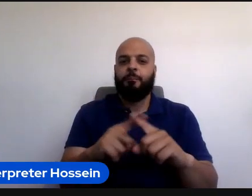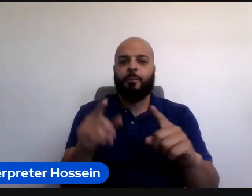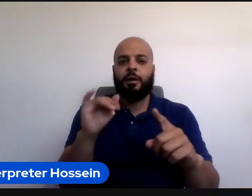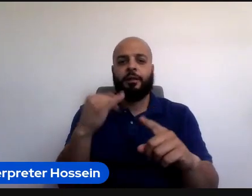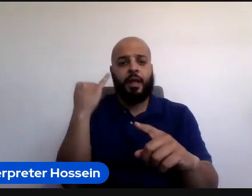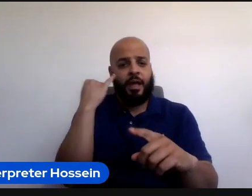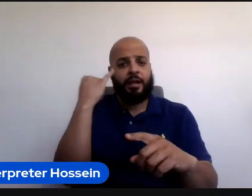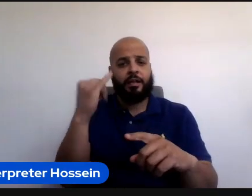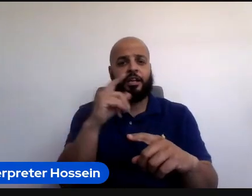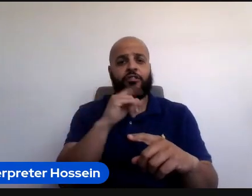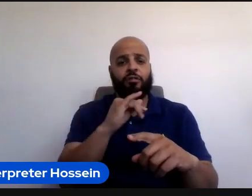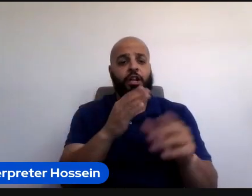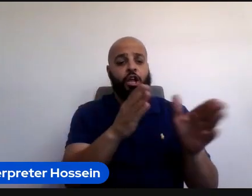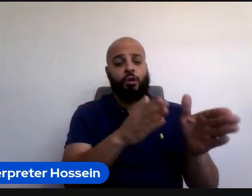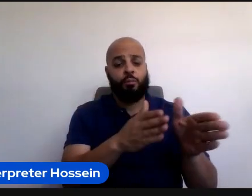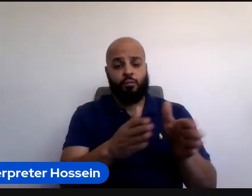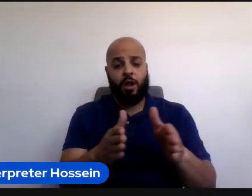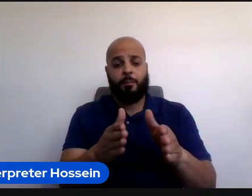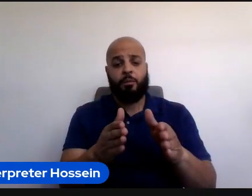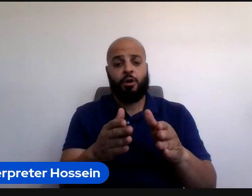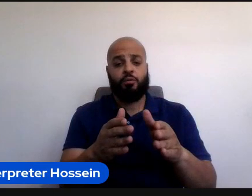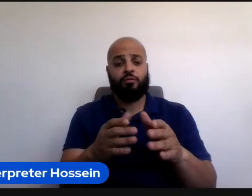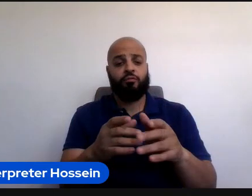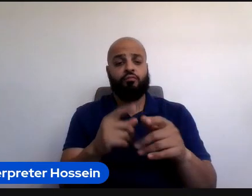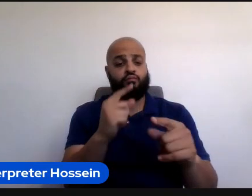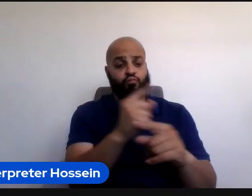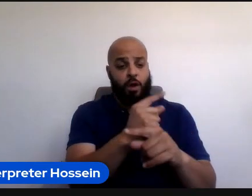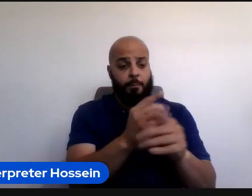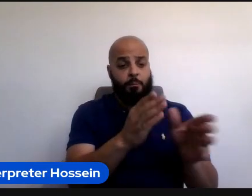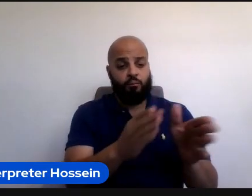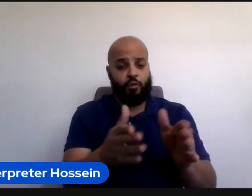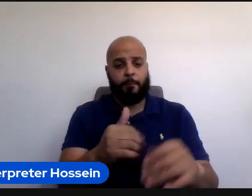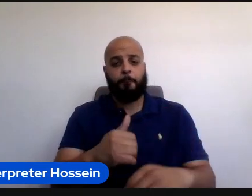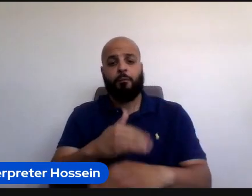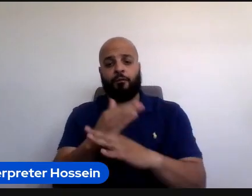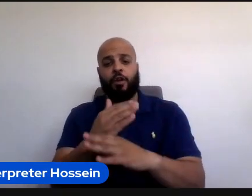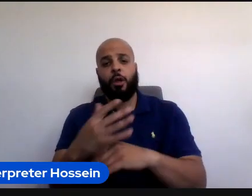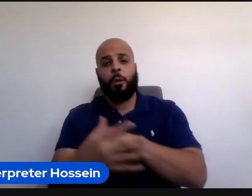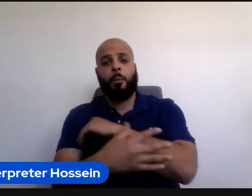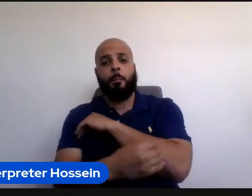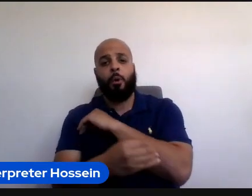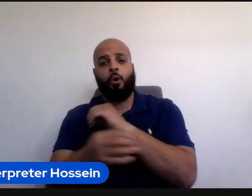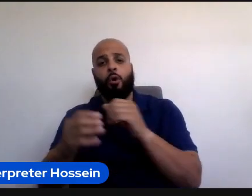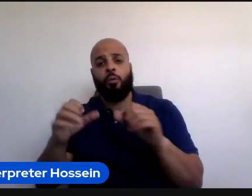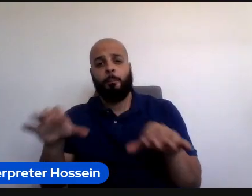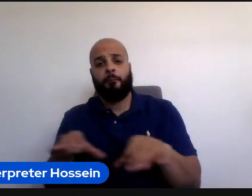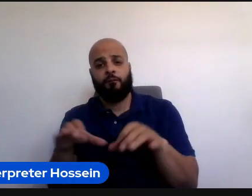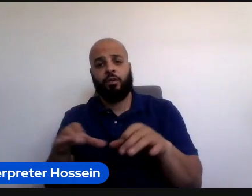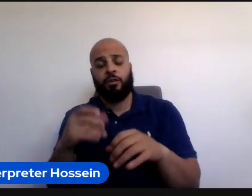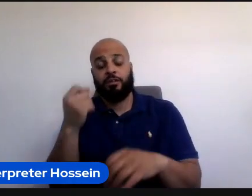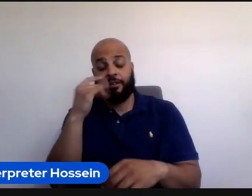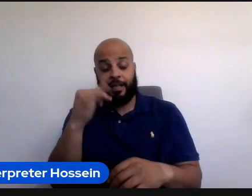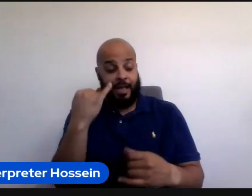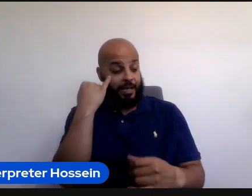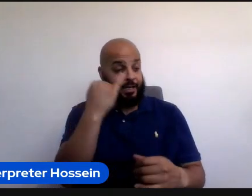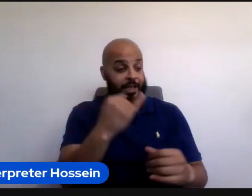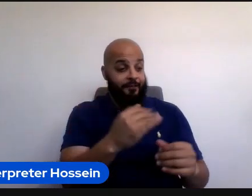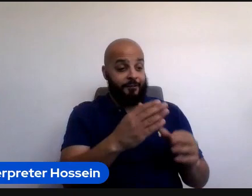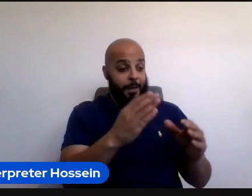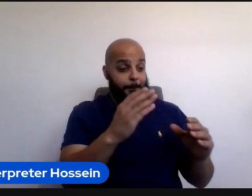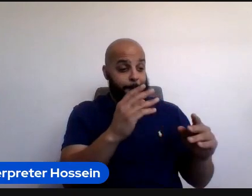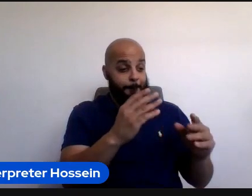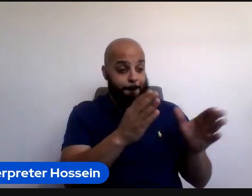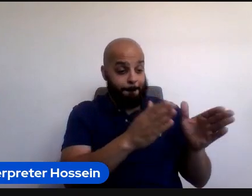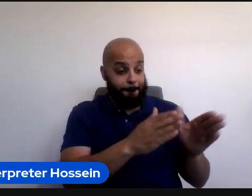is proper preparation prevents poor performance. And again, it's the idea of planning versus having a map. We're